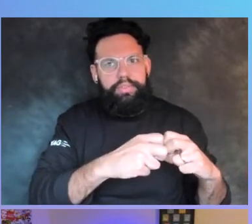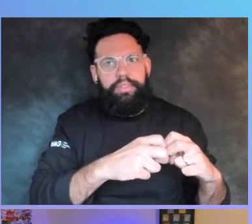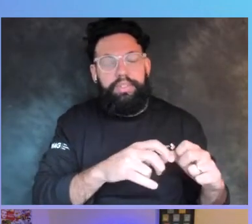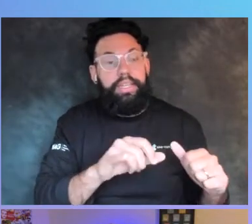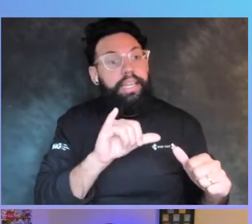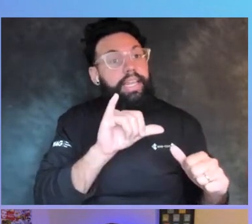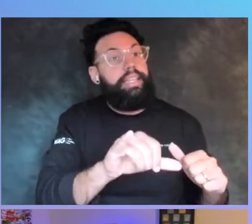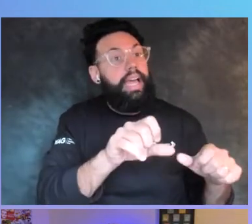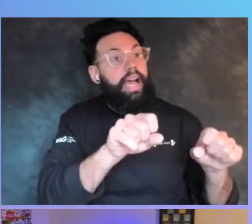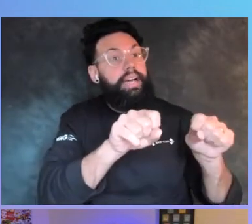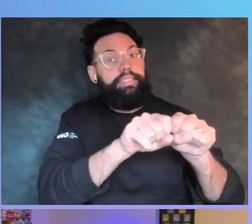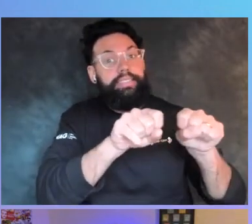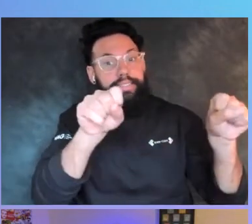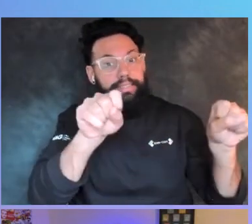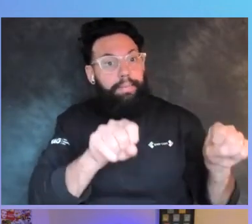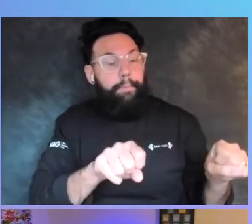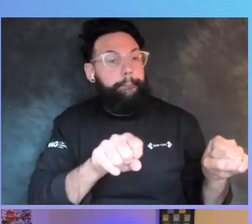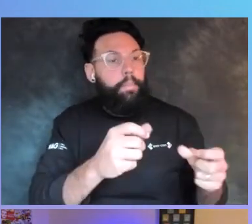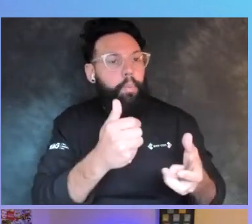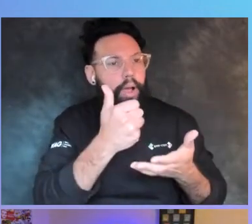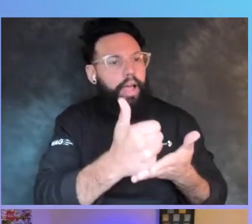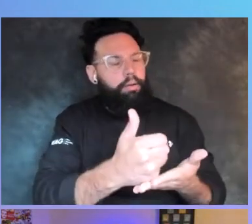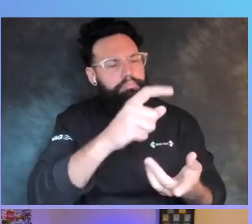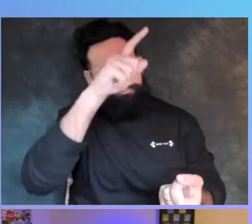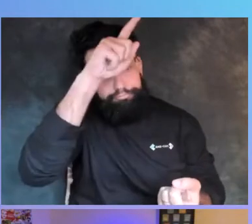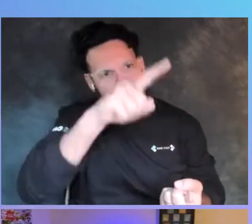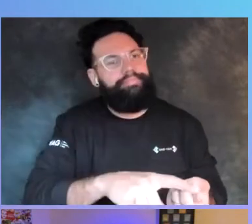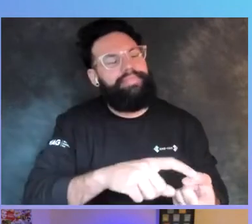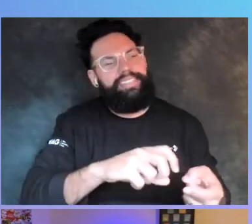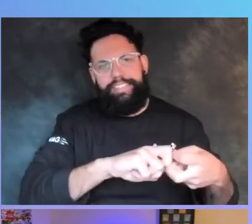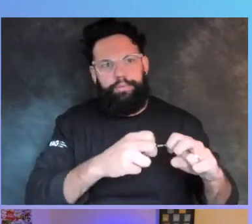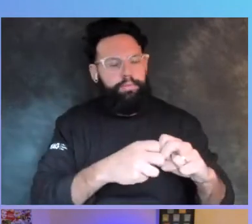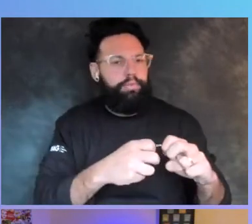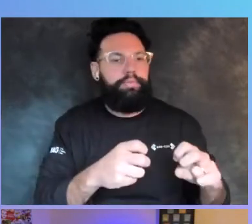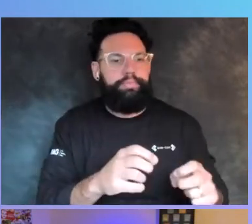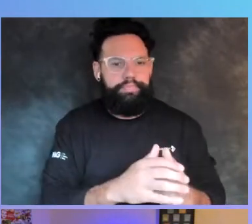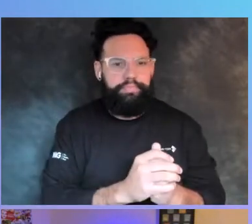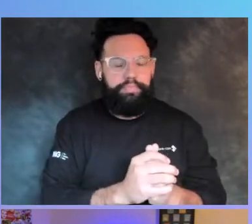to resolve the issue in its entirety. So